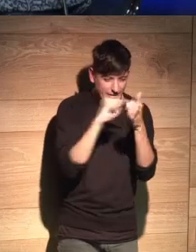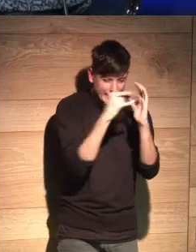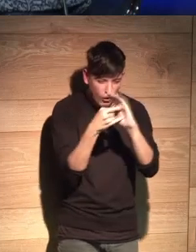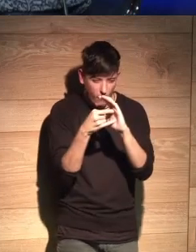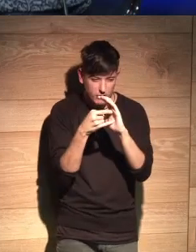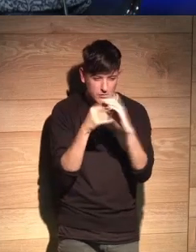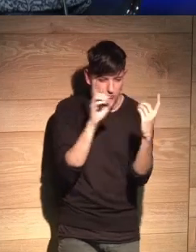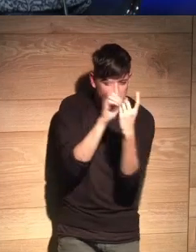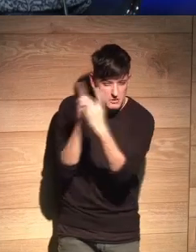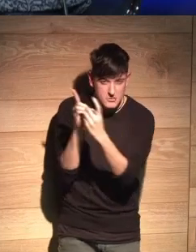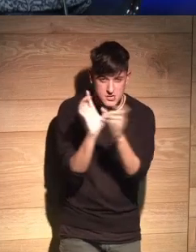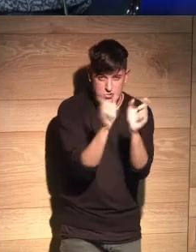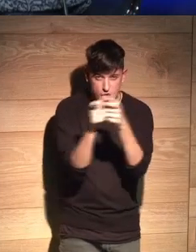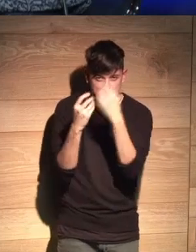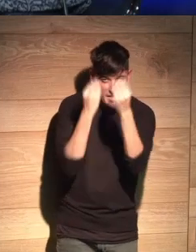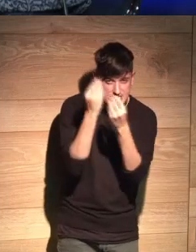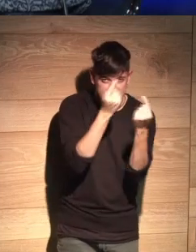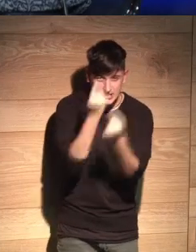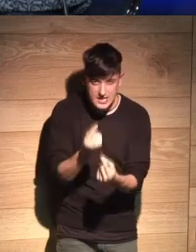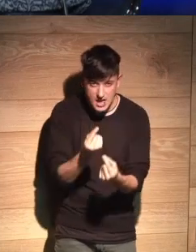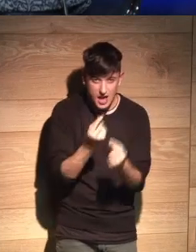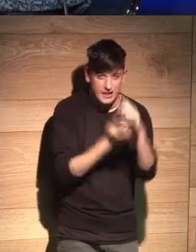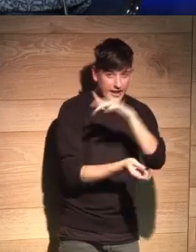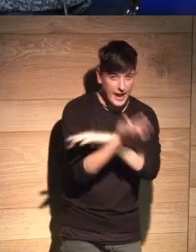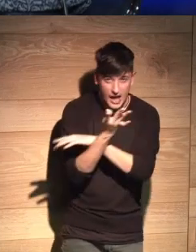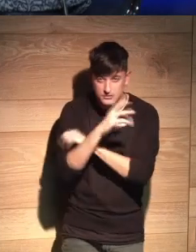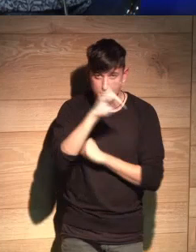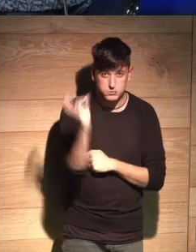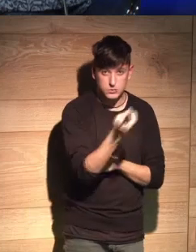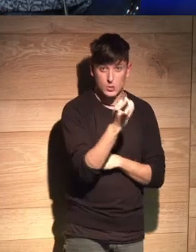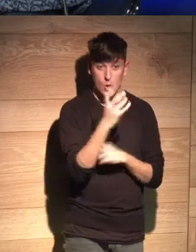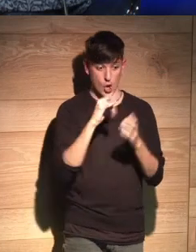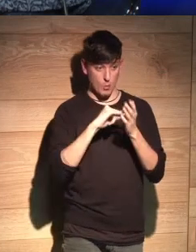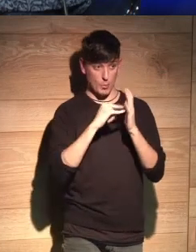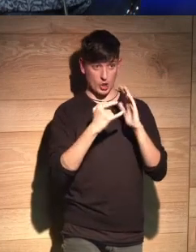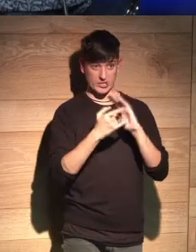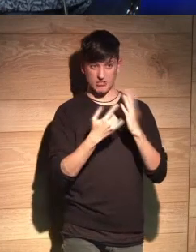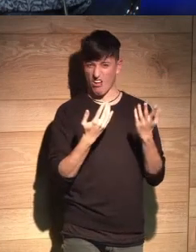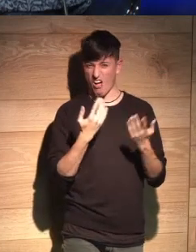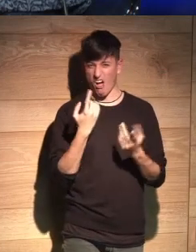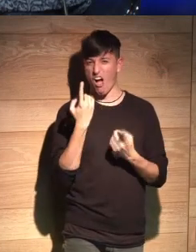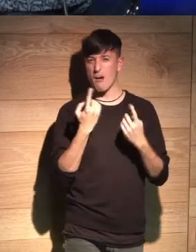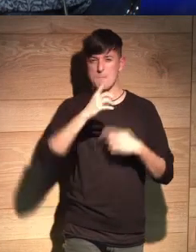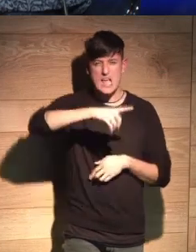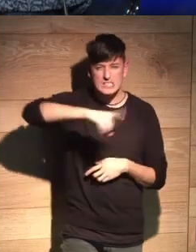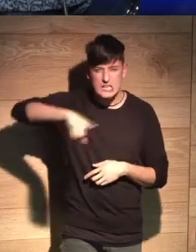back to Ericsson, where you find a lot of technical teams. You think, you design. A project